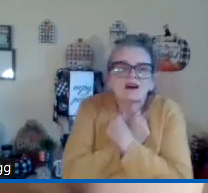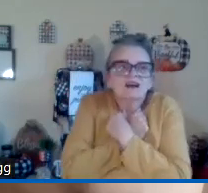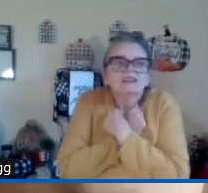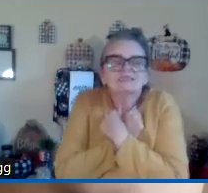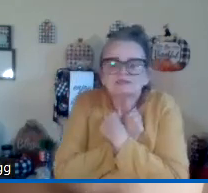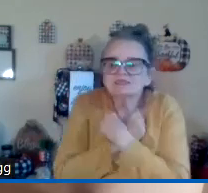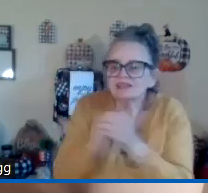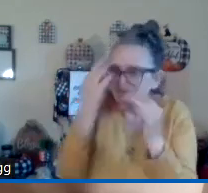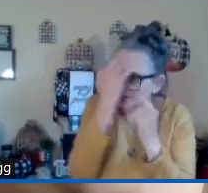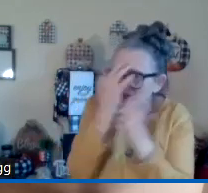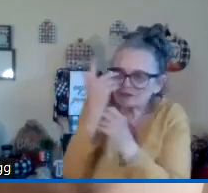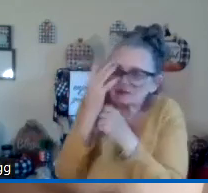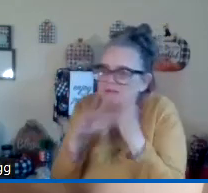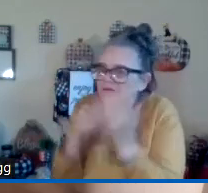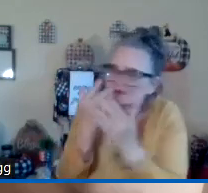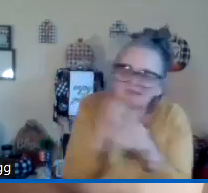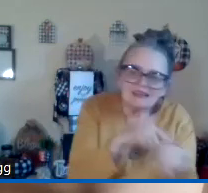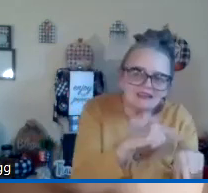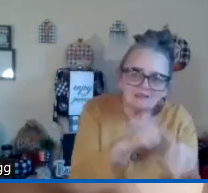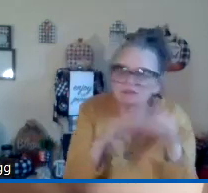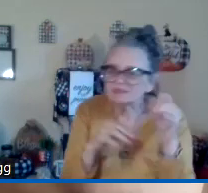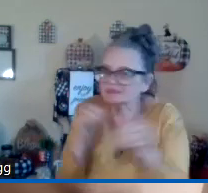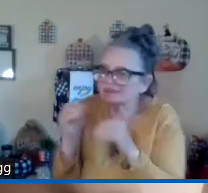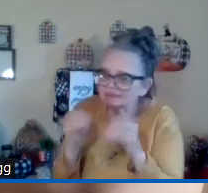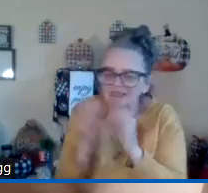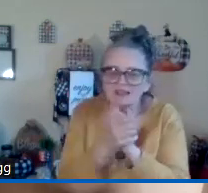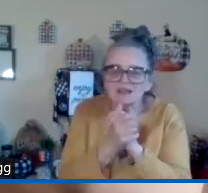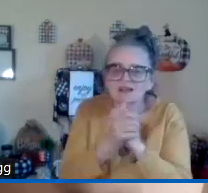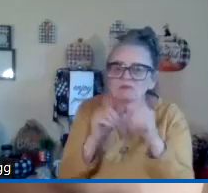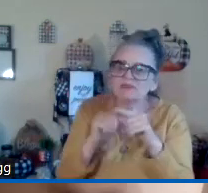you're so in love and you think about him all the time,